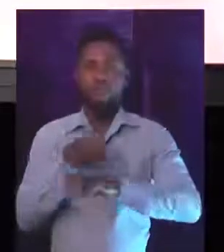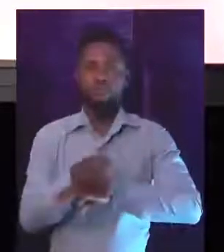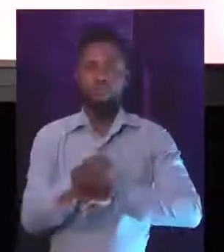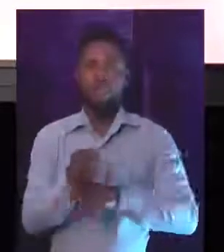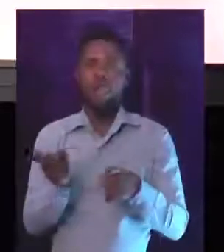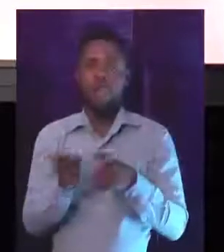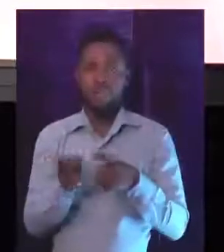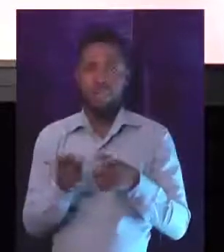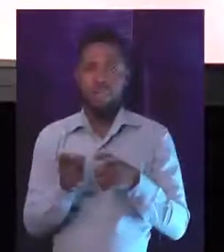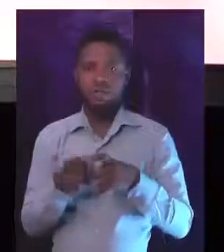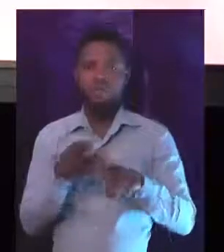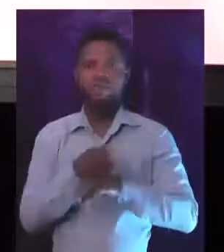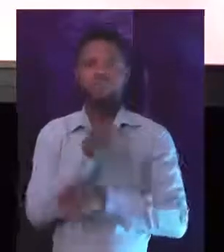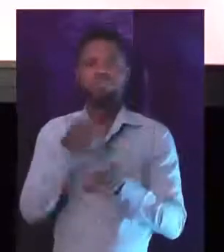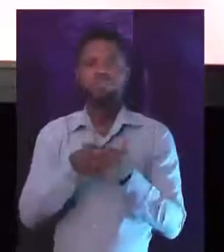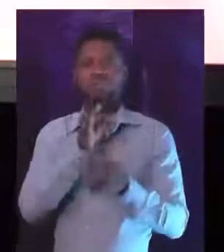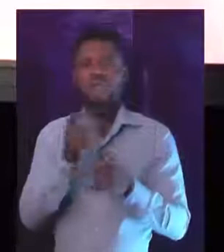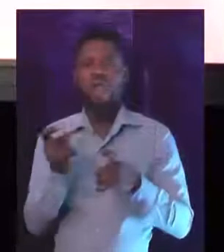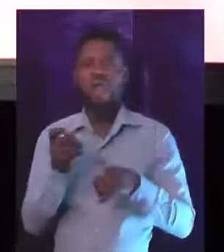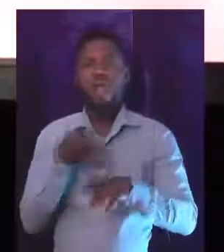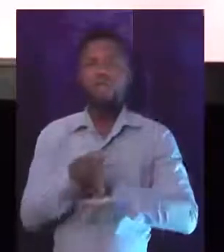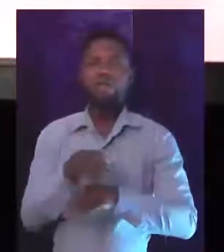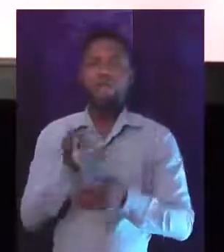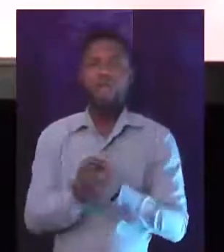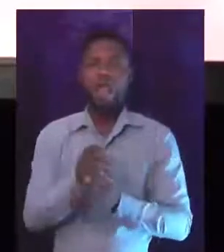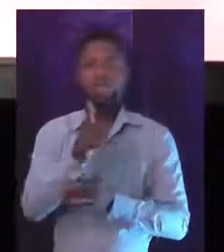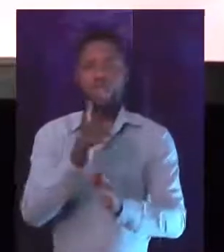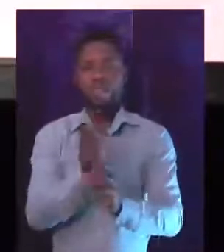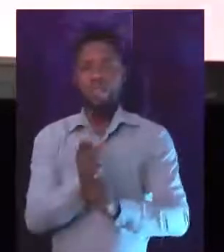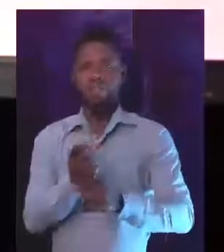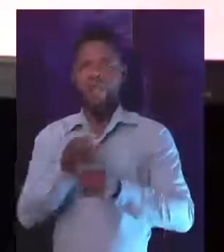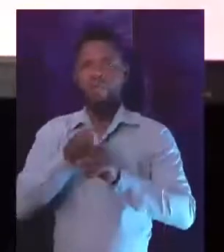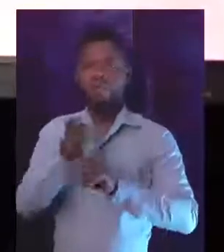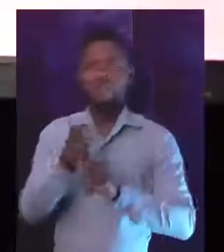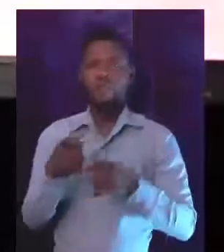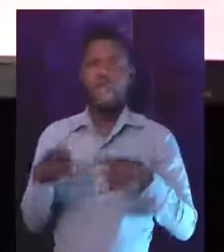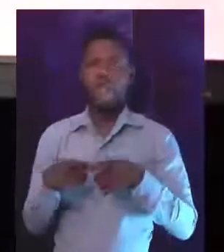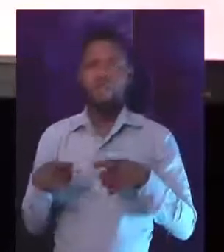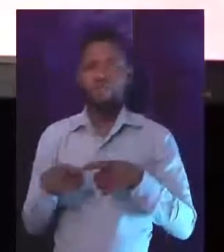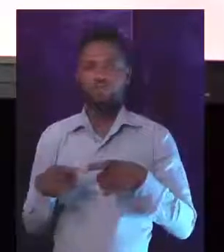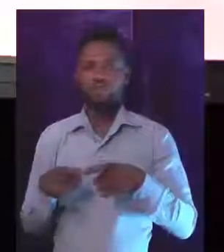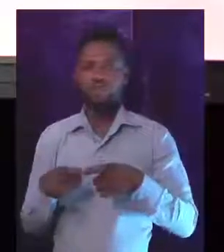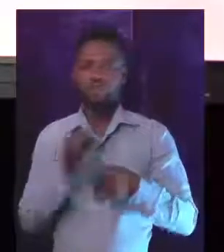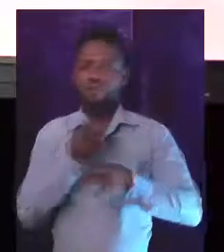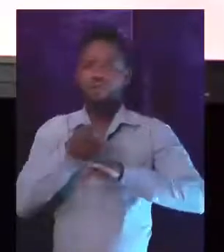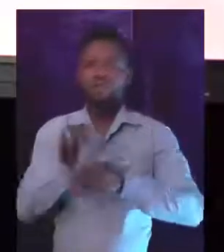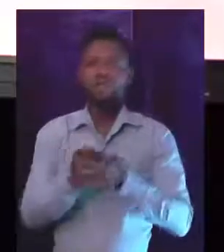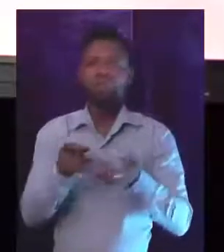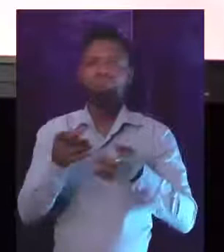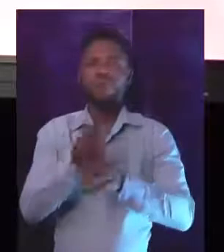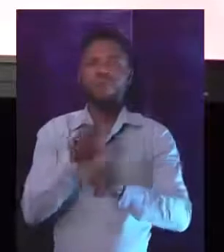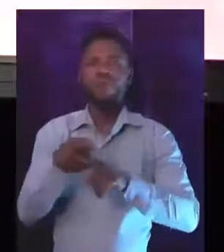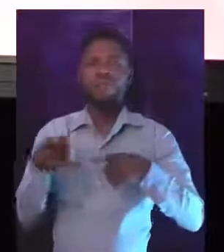electric force. Say that. Electric force. This is a force that you get from